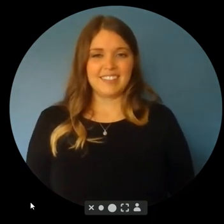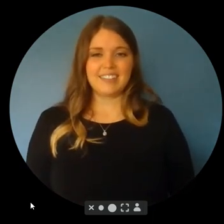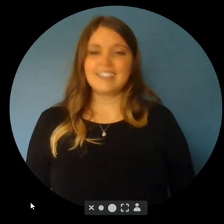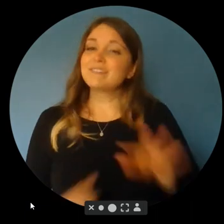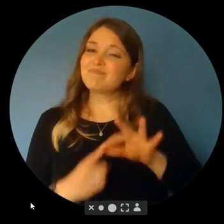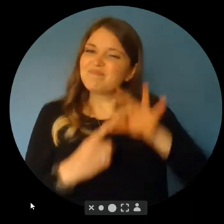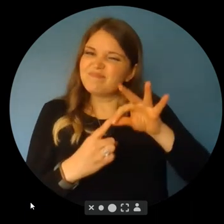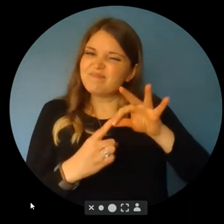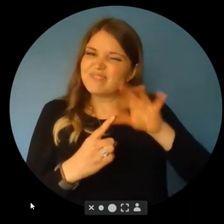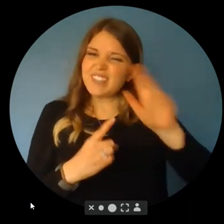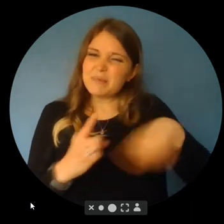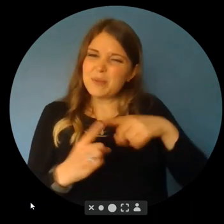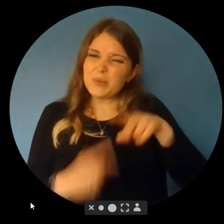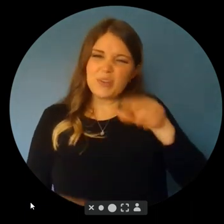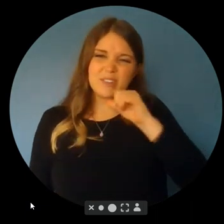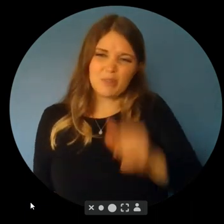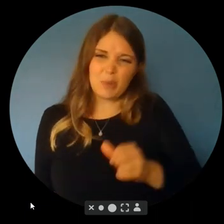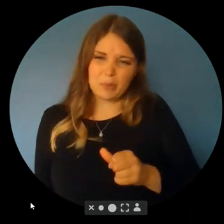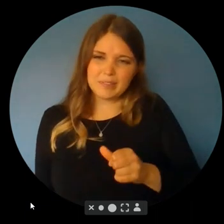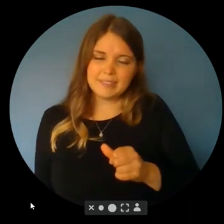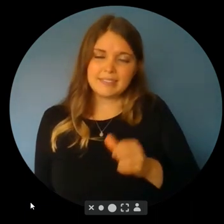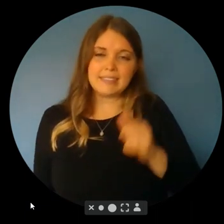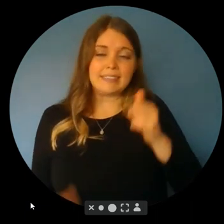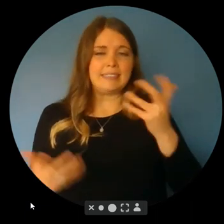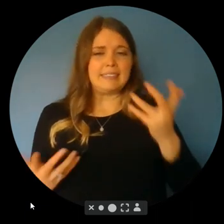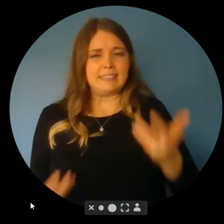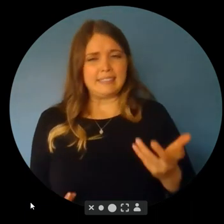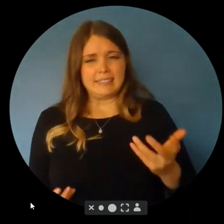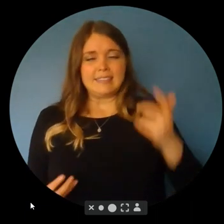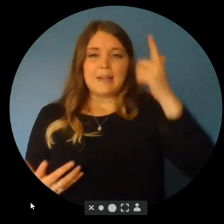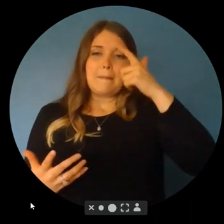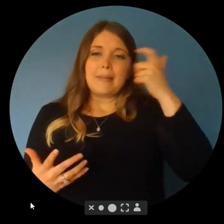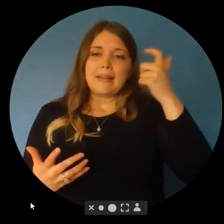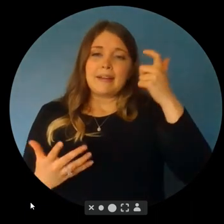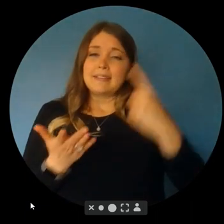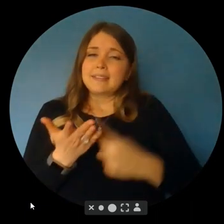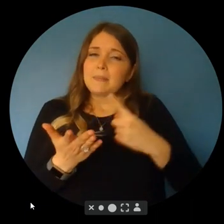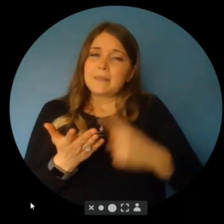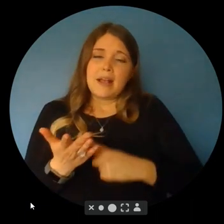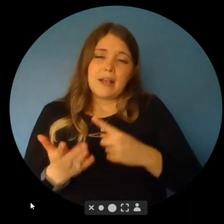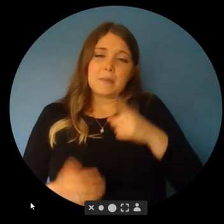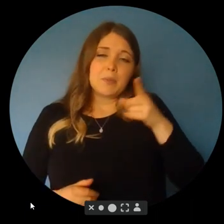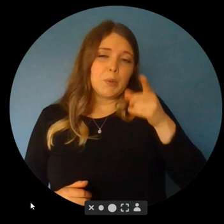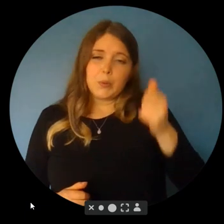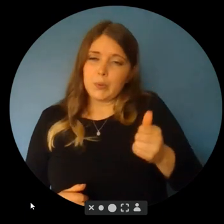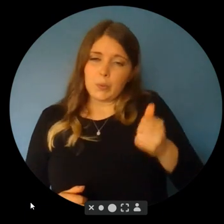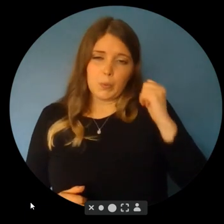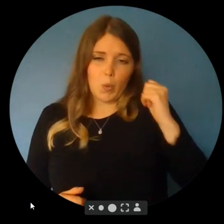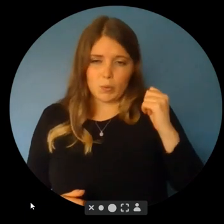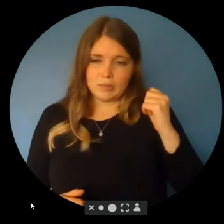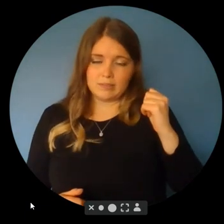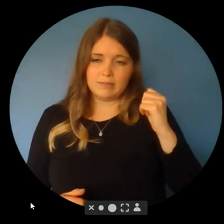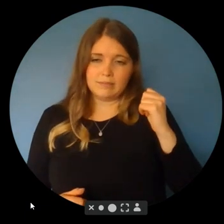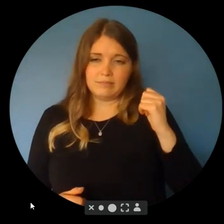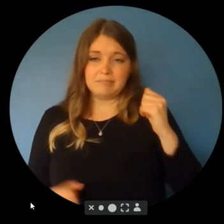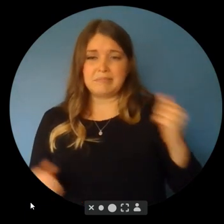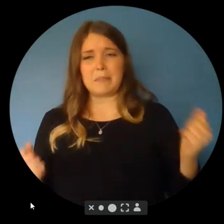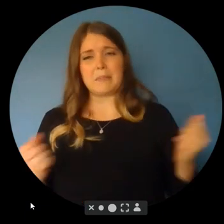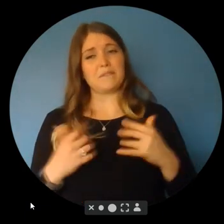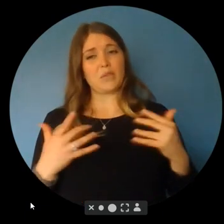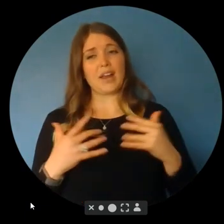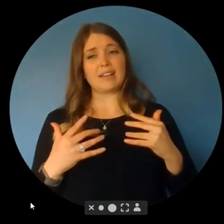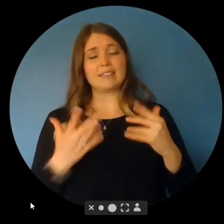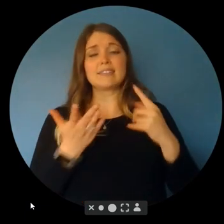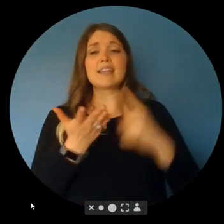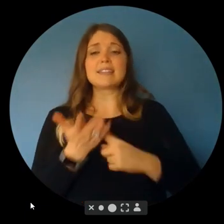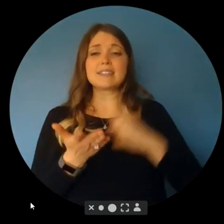Except when you don't, because sometimes they won't. I'm afraid that